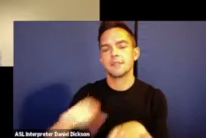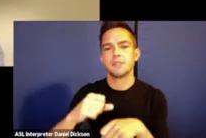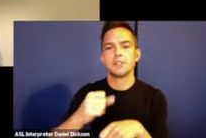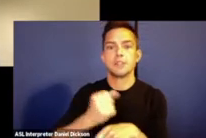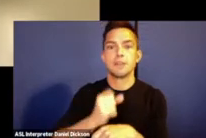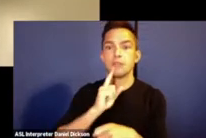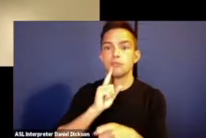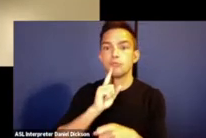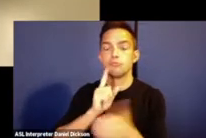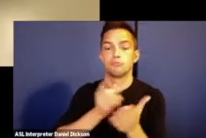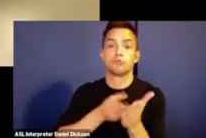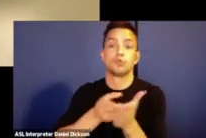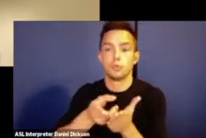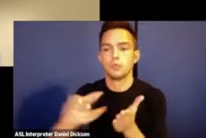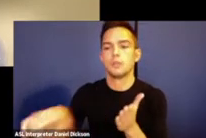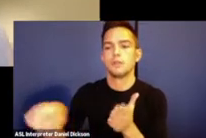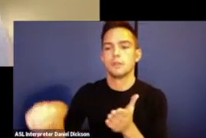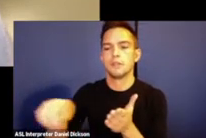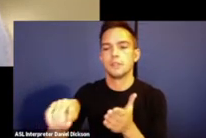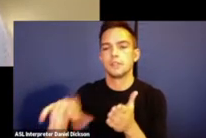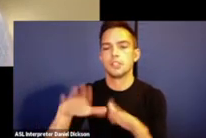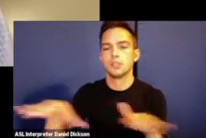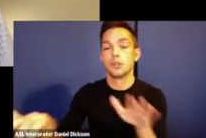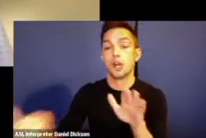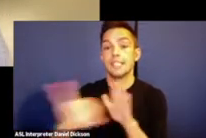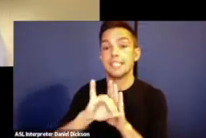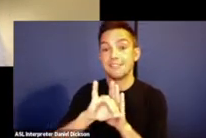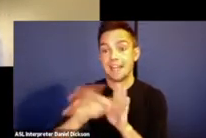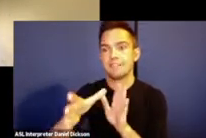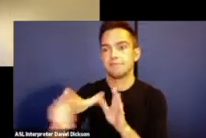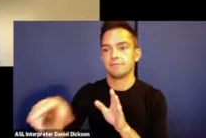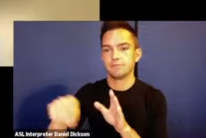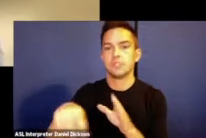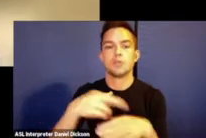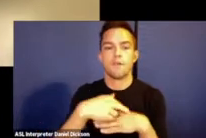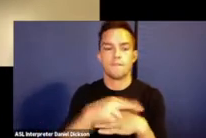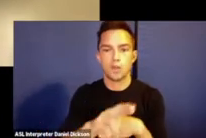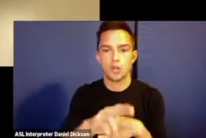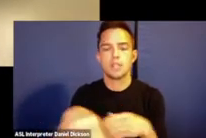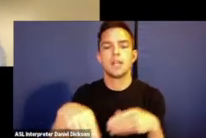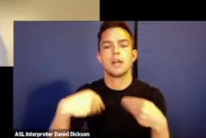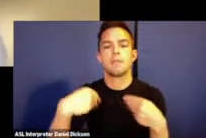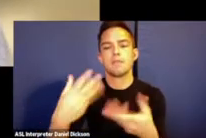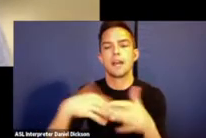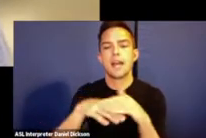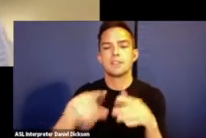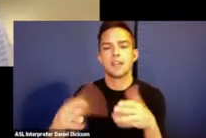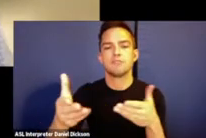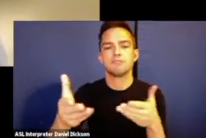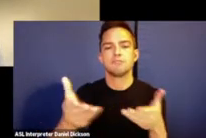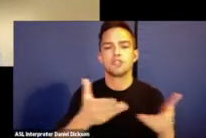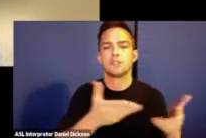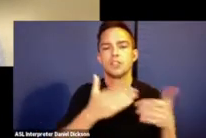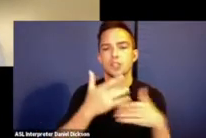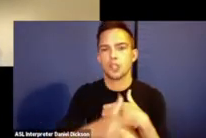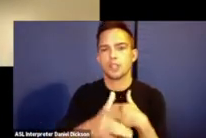that children are being identified and being referred and being able to access the system early. So I hope these are some of the